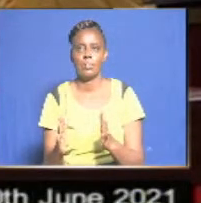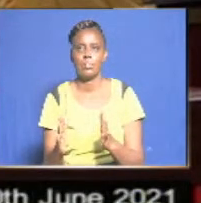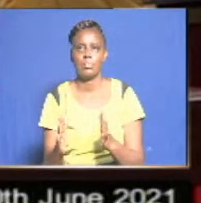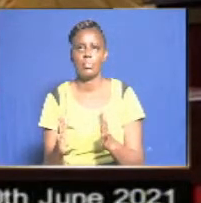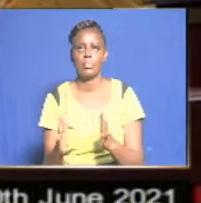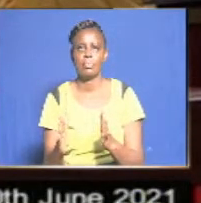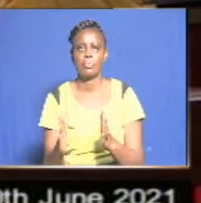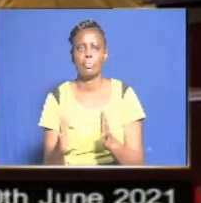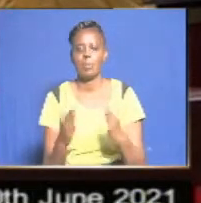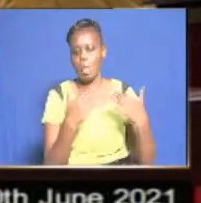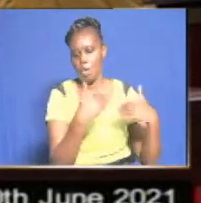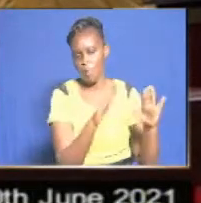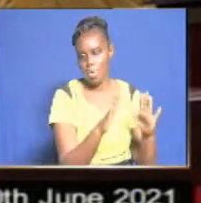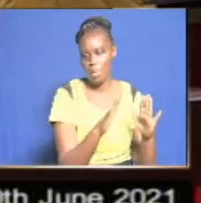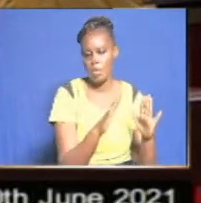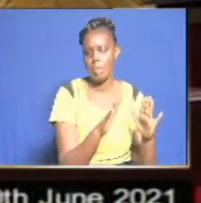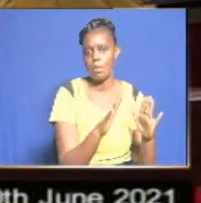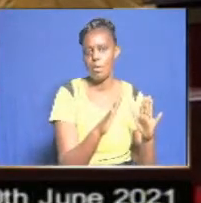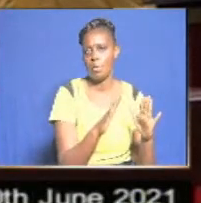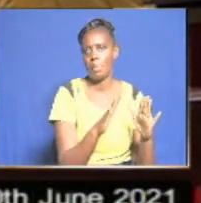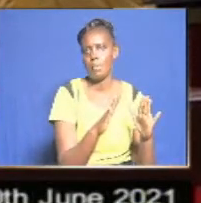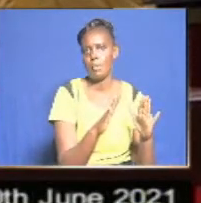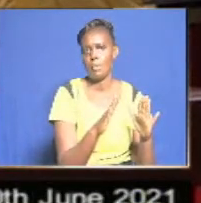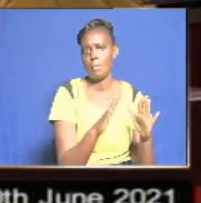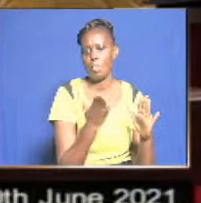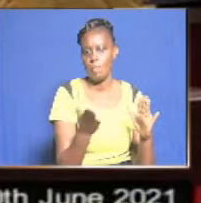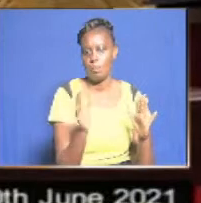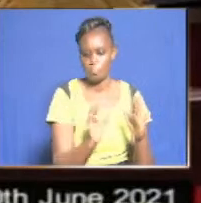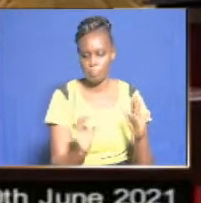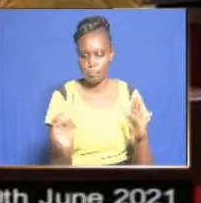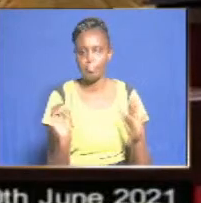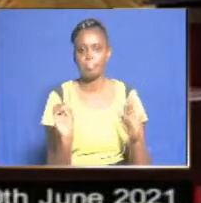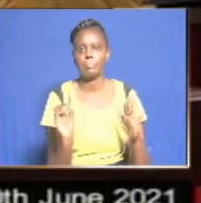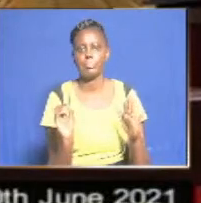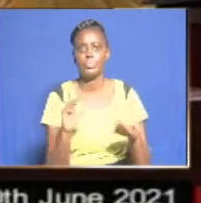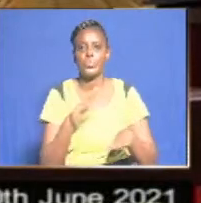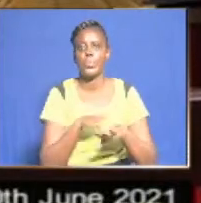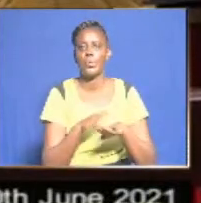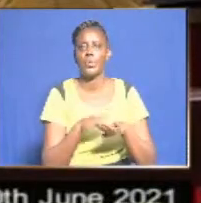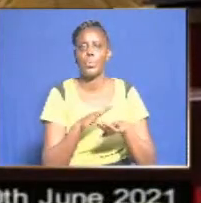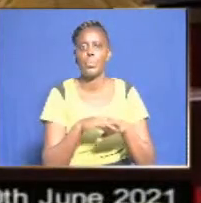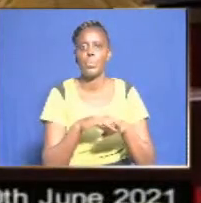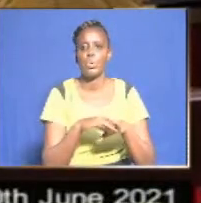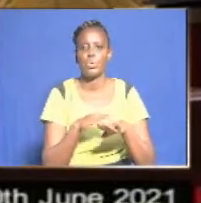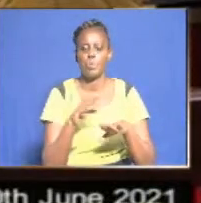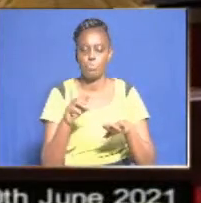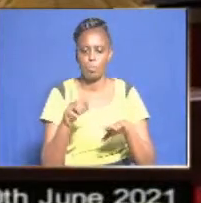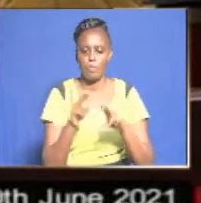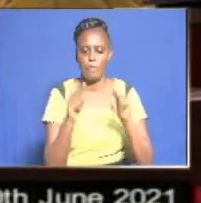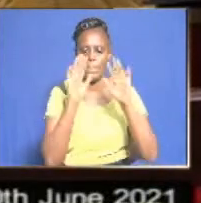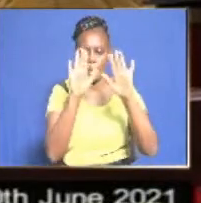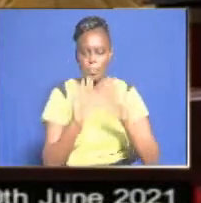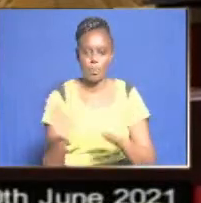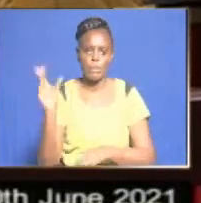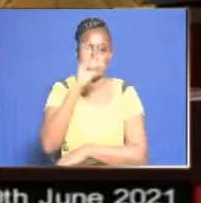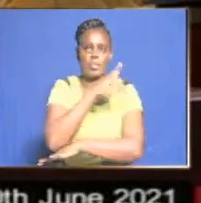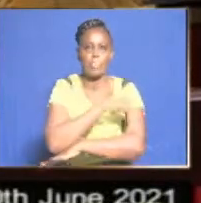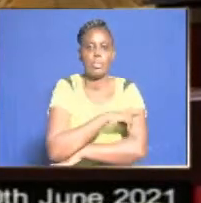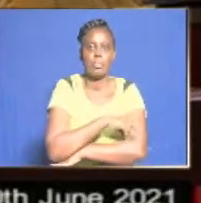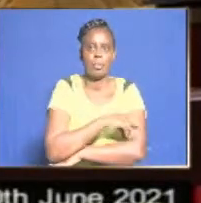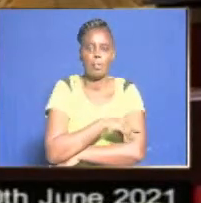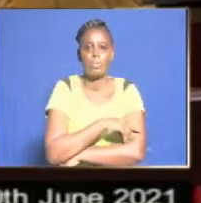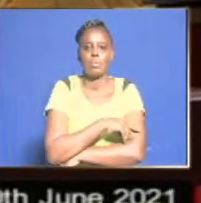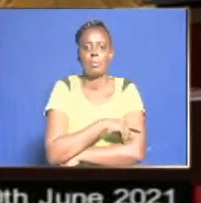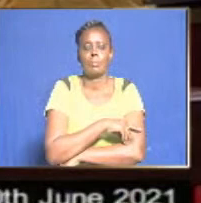are absent, not desiring to be present on this momentous day. I don't know how